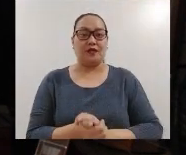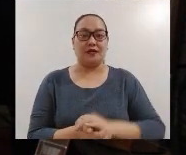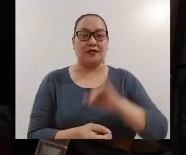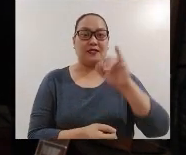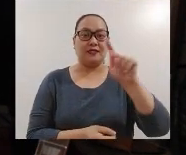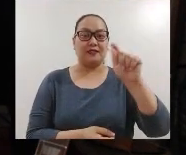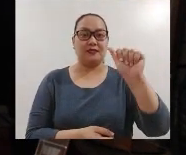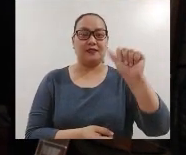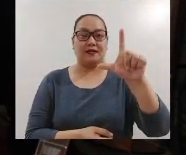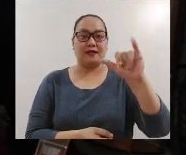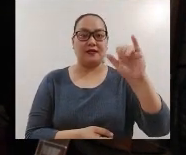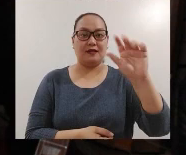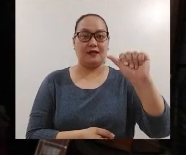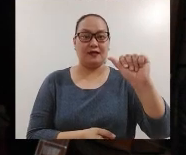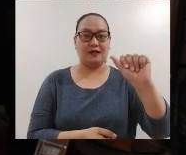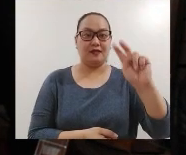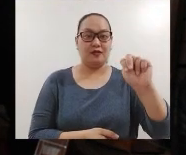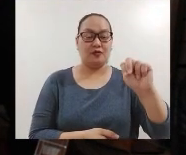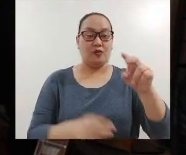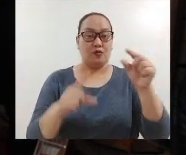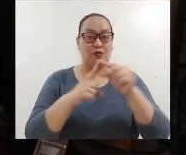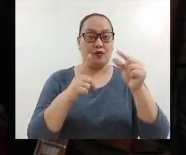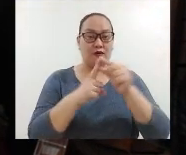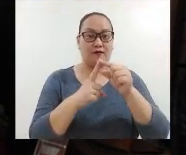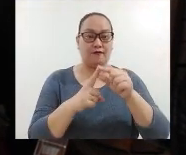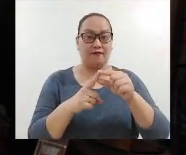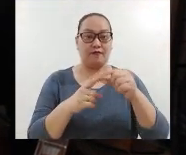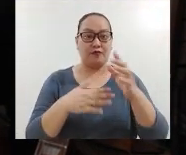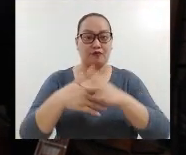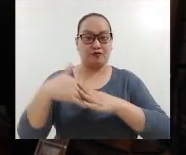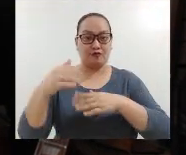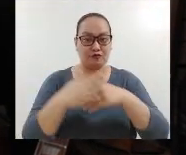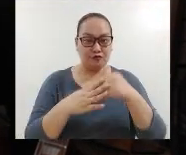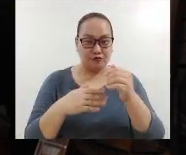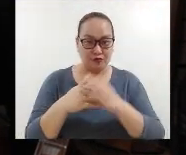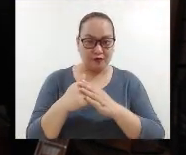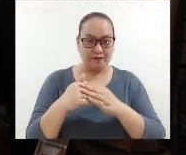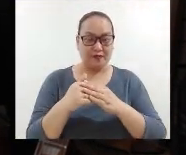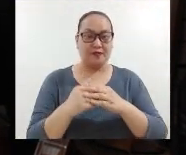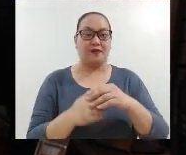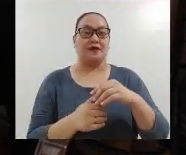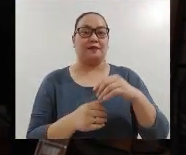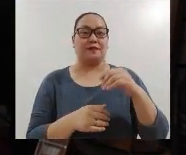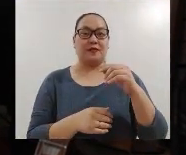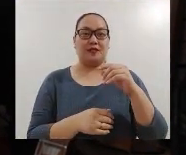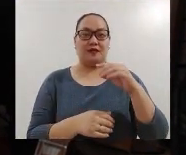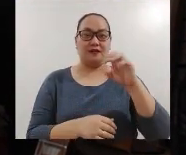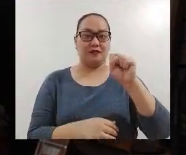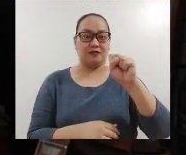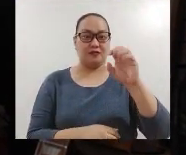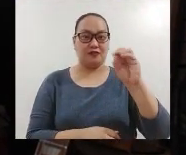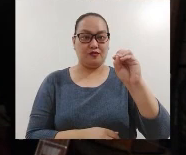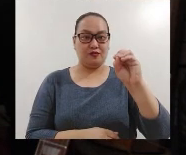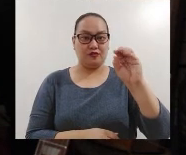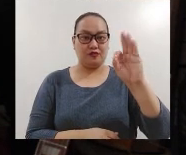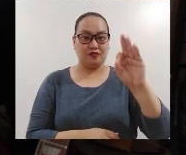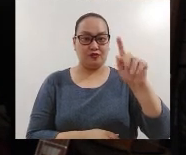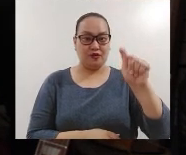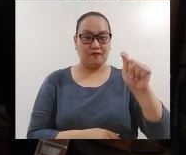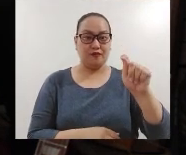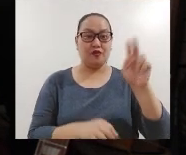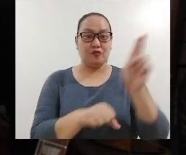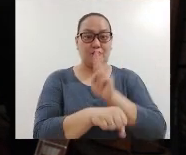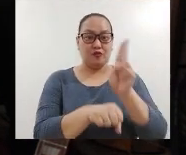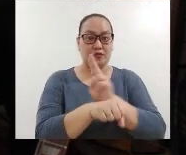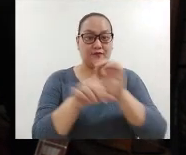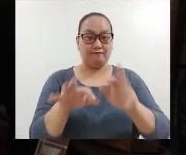and loud is for forte. Because you can play in loud and in soft manner using the piano.